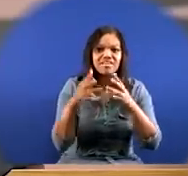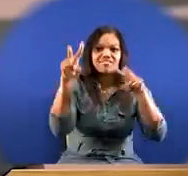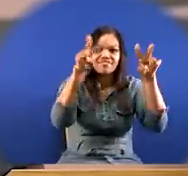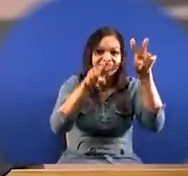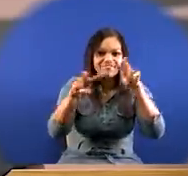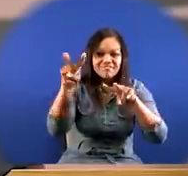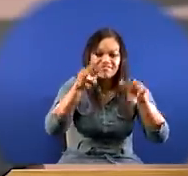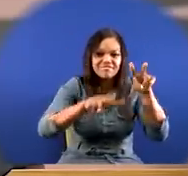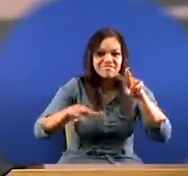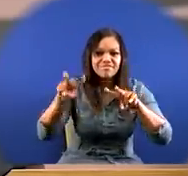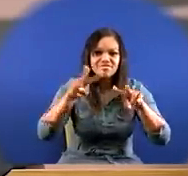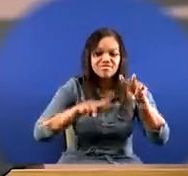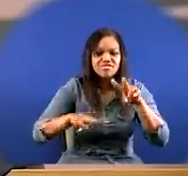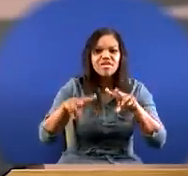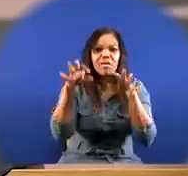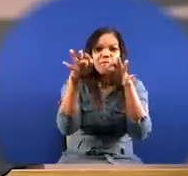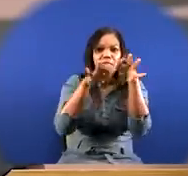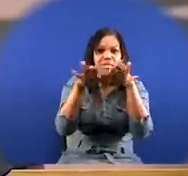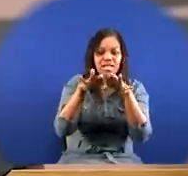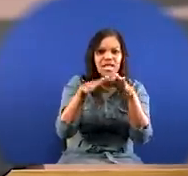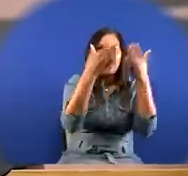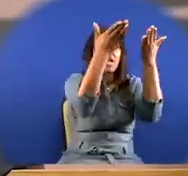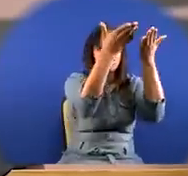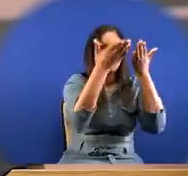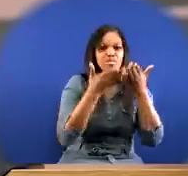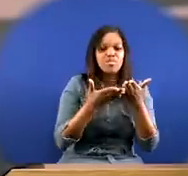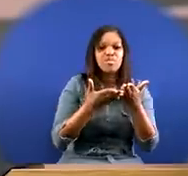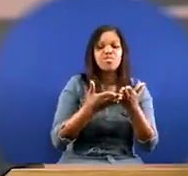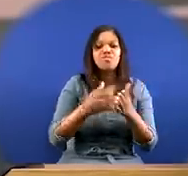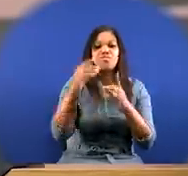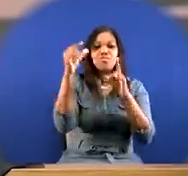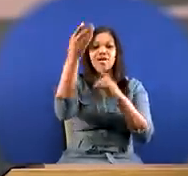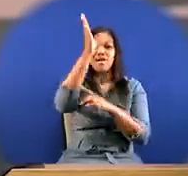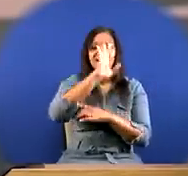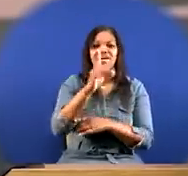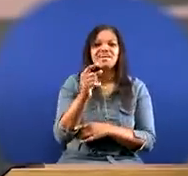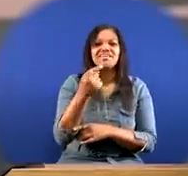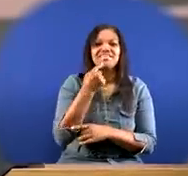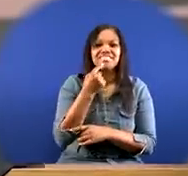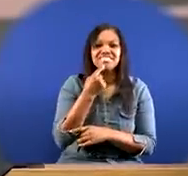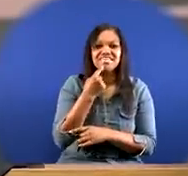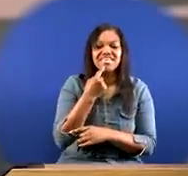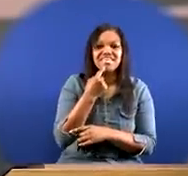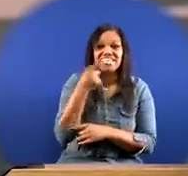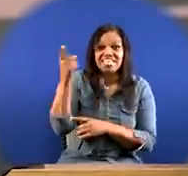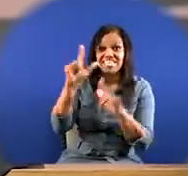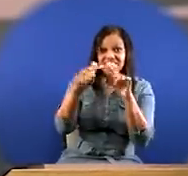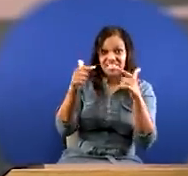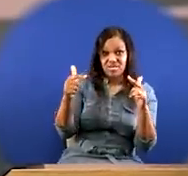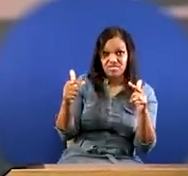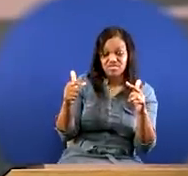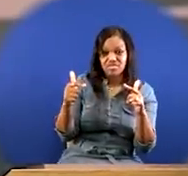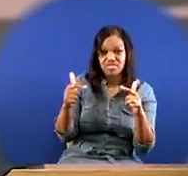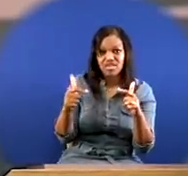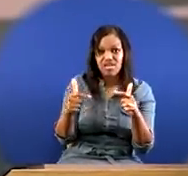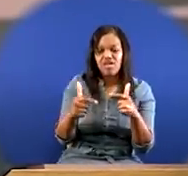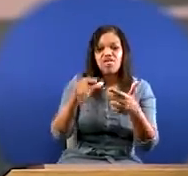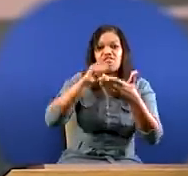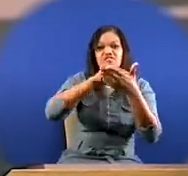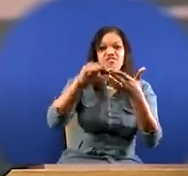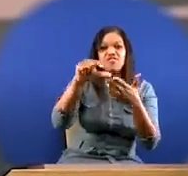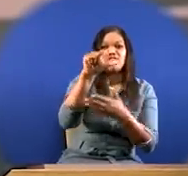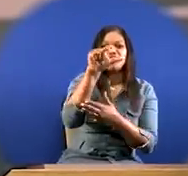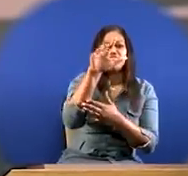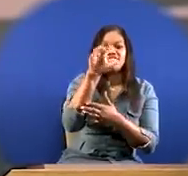presentation of God speaking in a language of his own. Verse 50